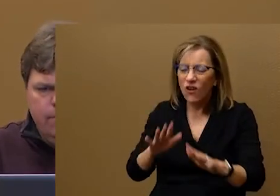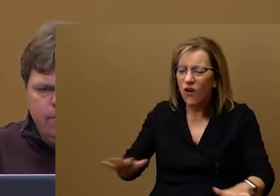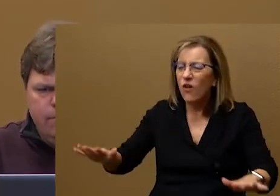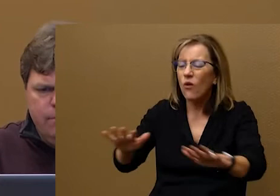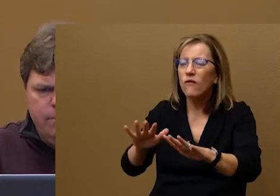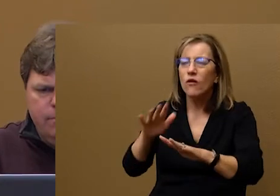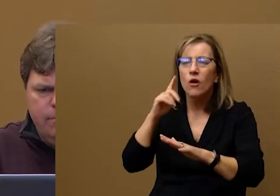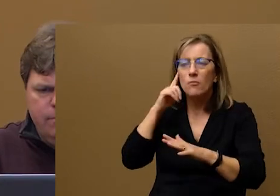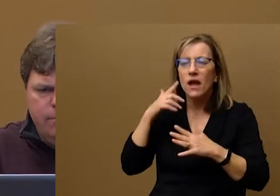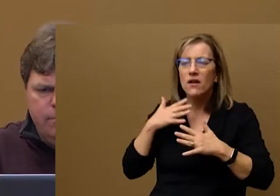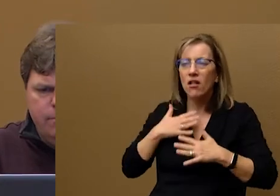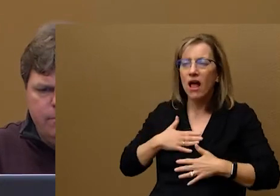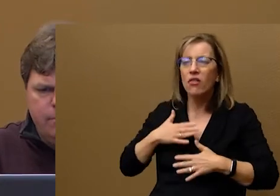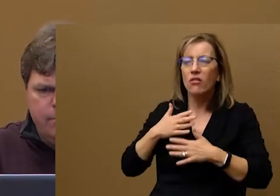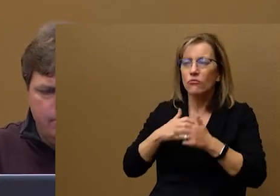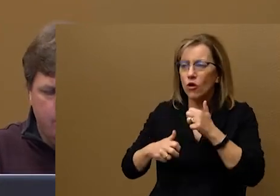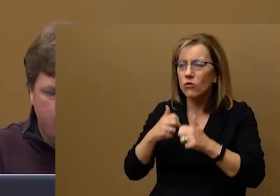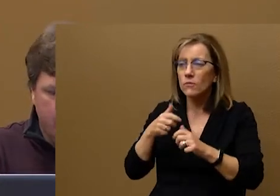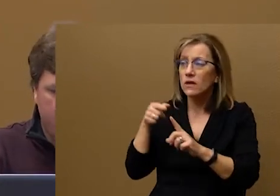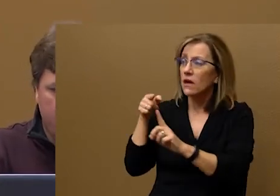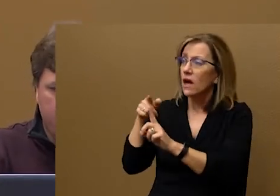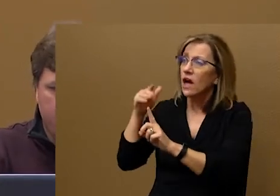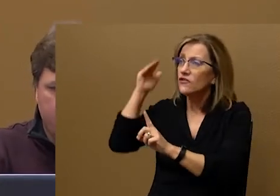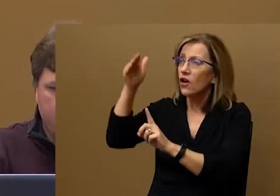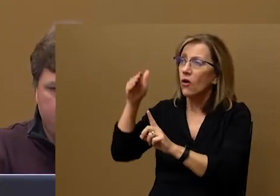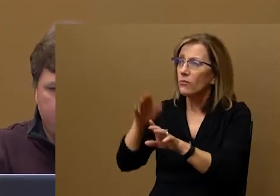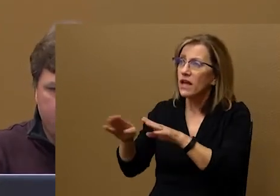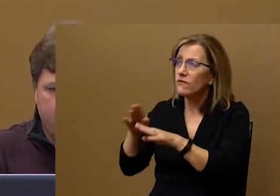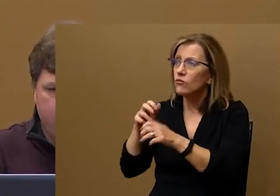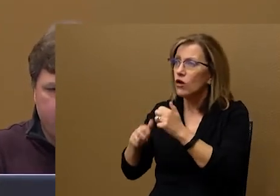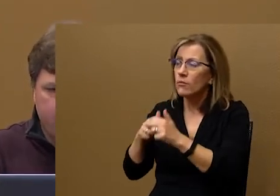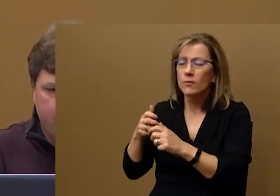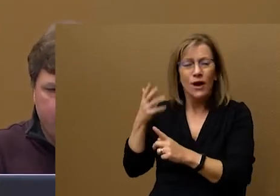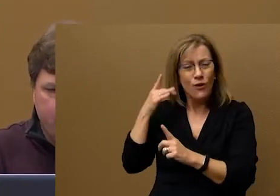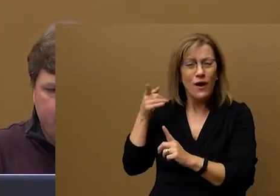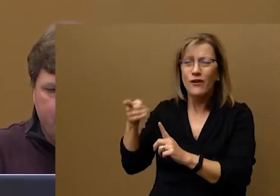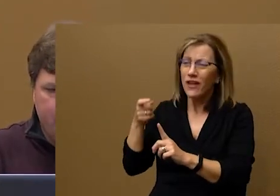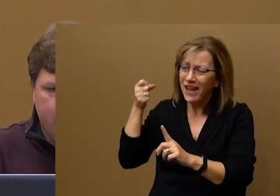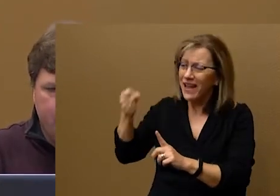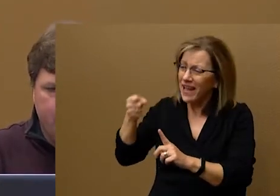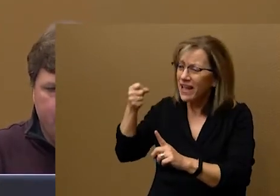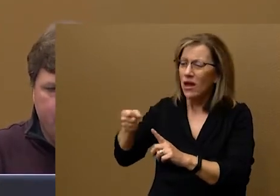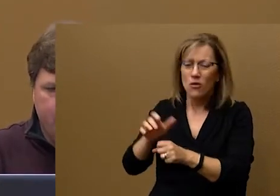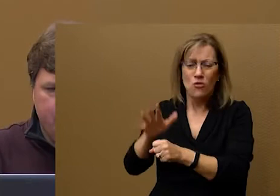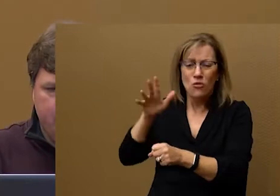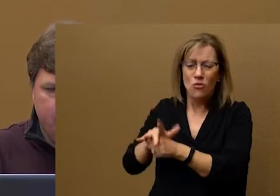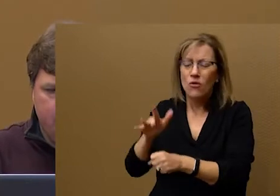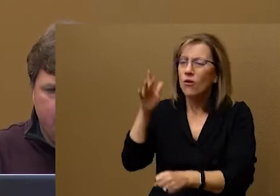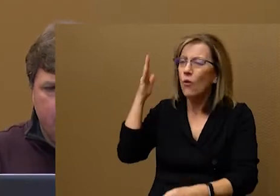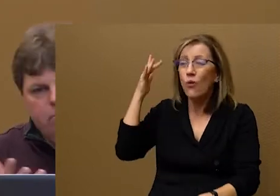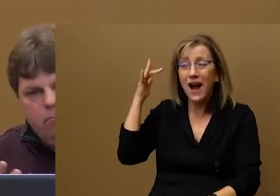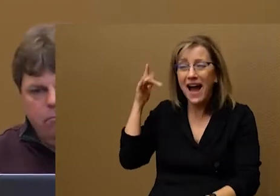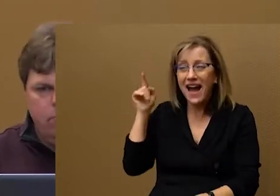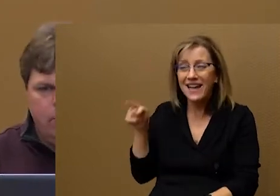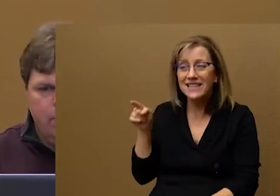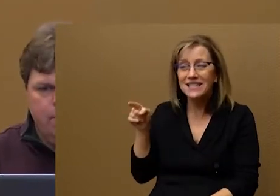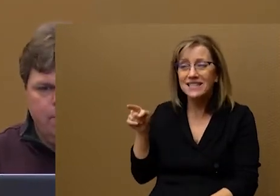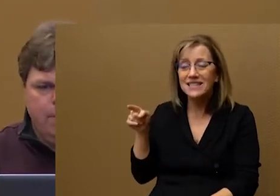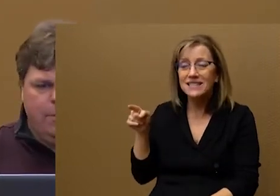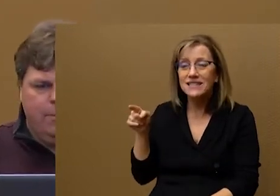in so many, the adults, there's a behavioral issue. Why are they hitting? Why are they blowing